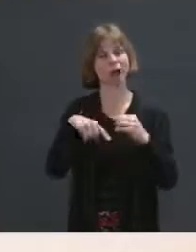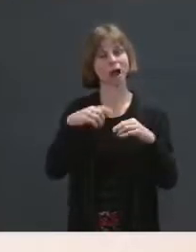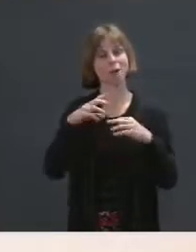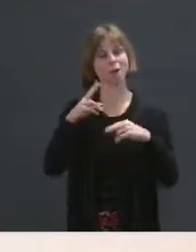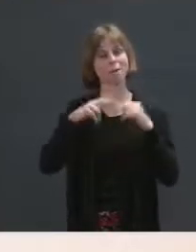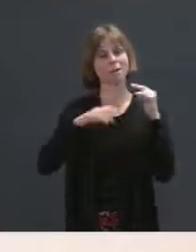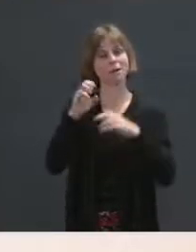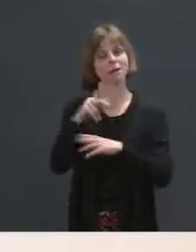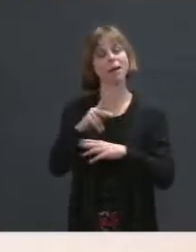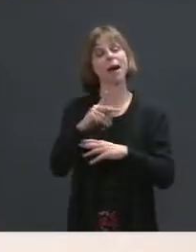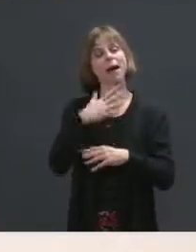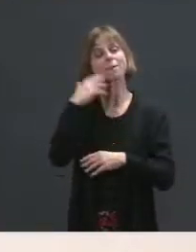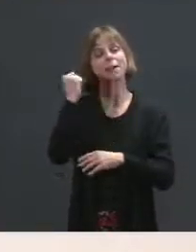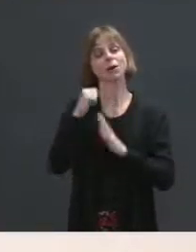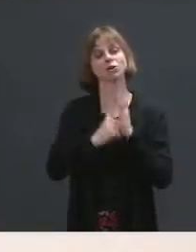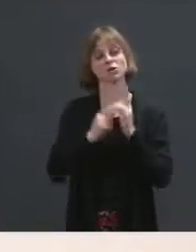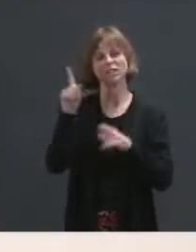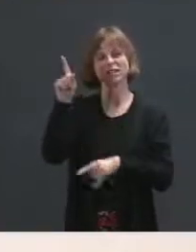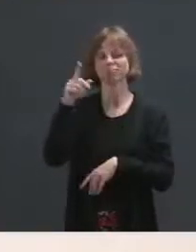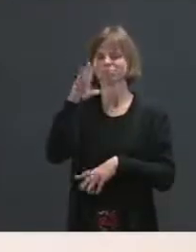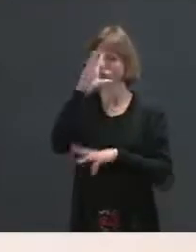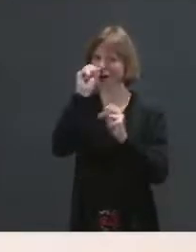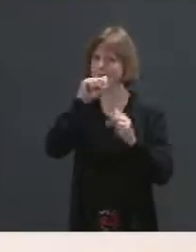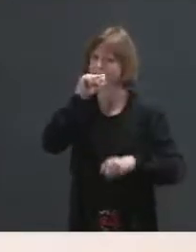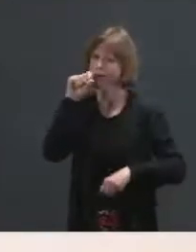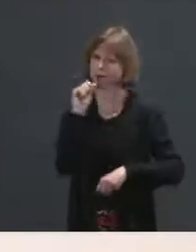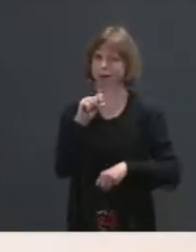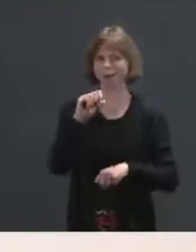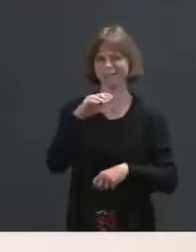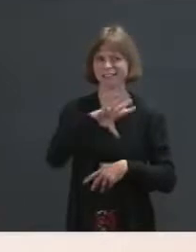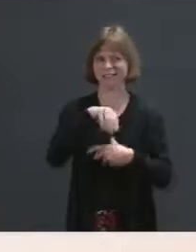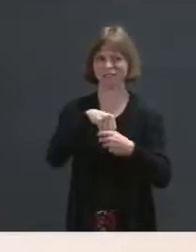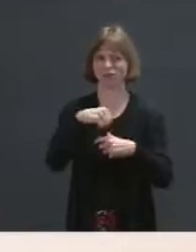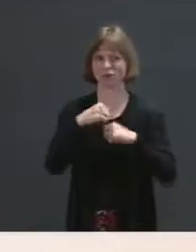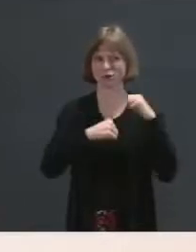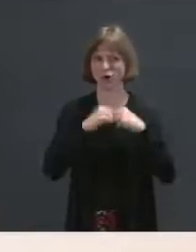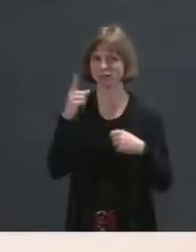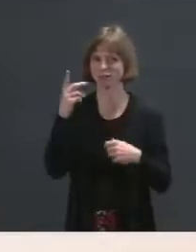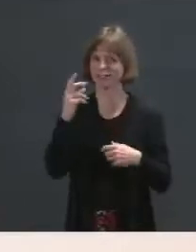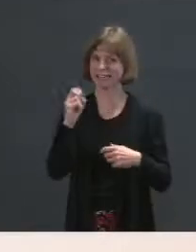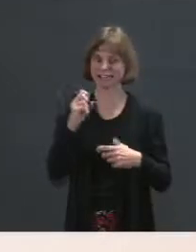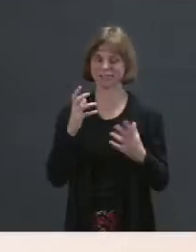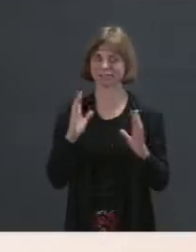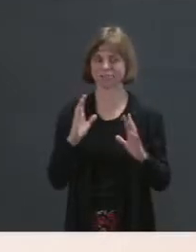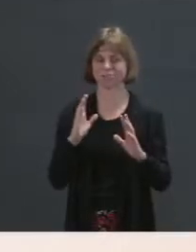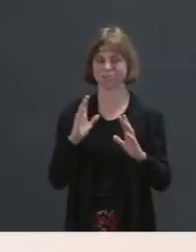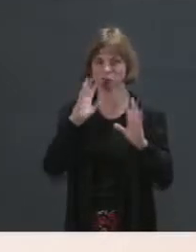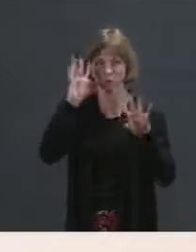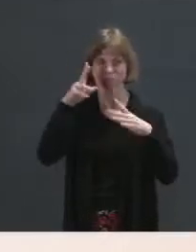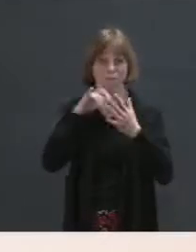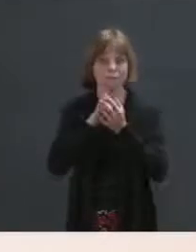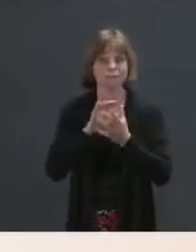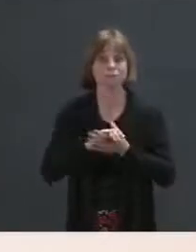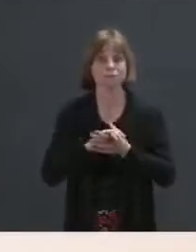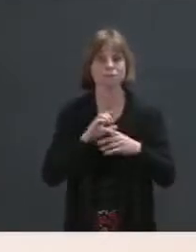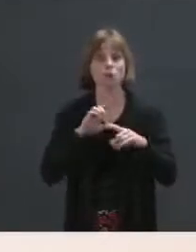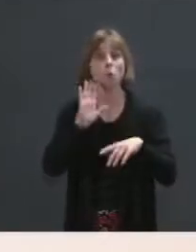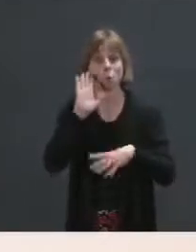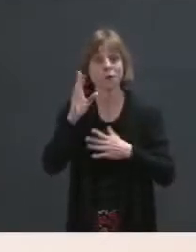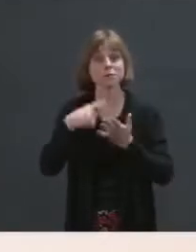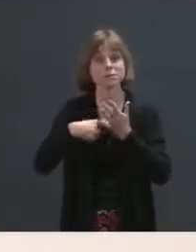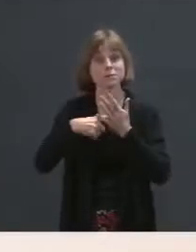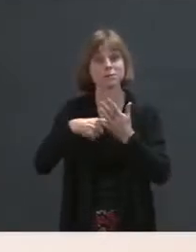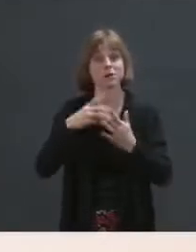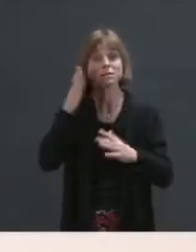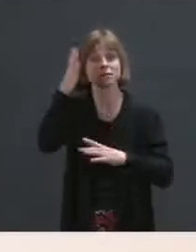longtime fan of infrastructure. He loves infrastructure. It's one of the things that I'm sure we'll be talking about in the months ahead. And protecting